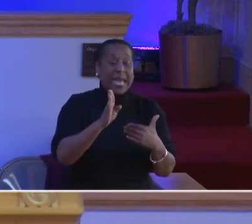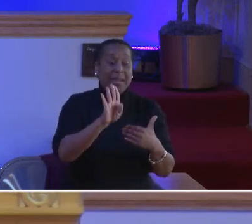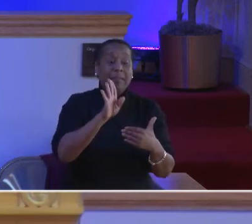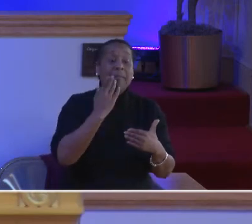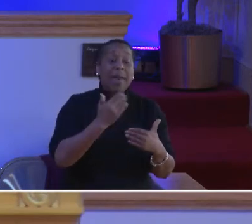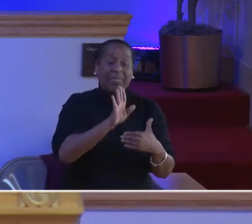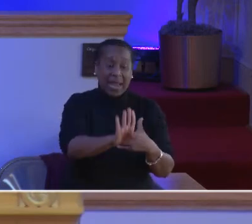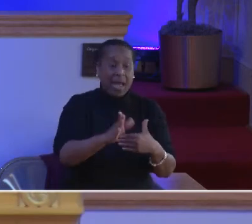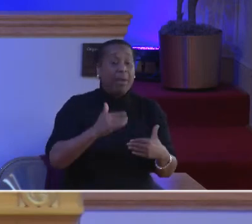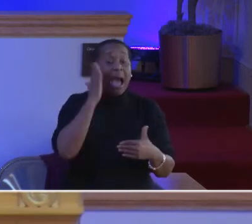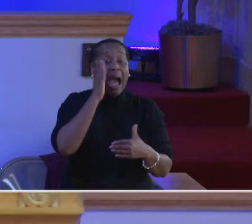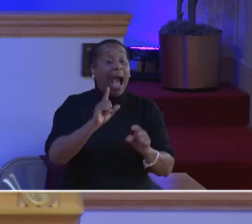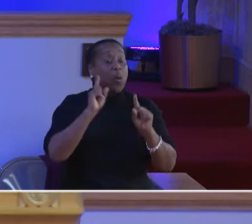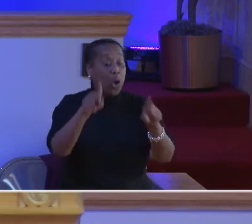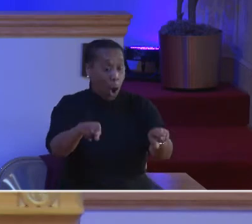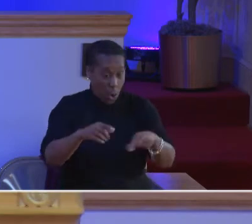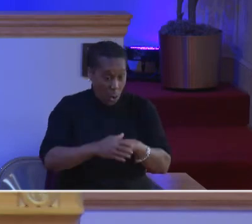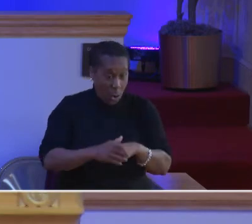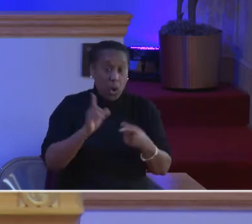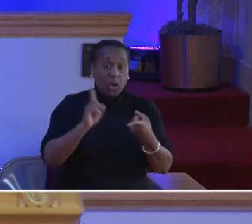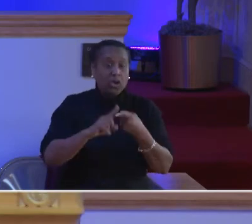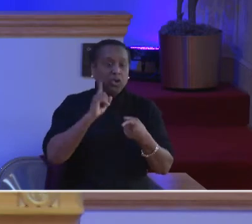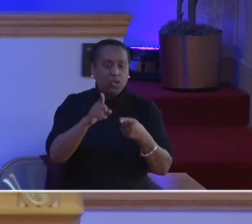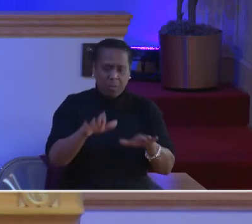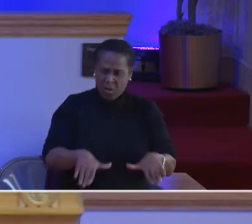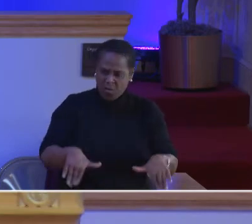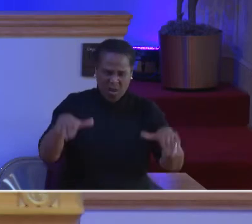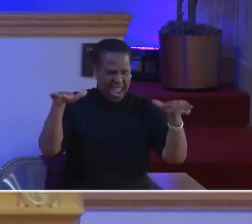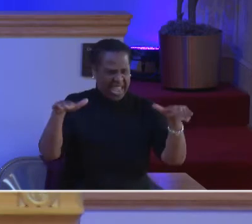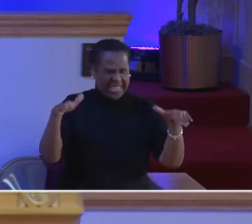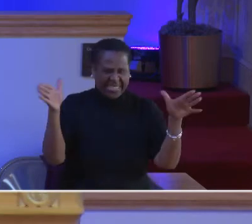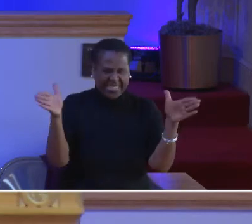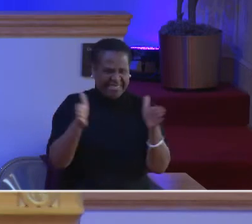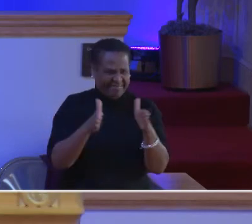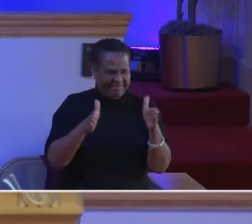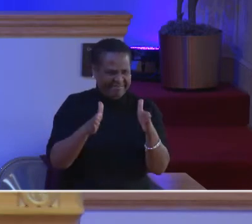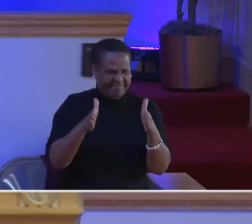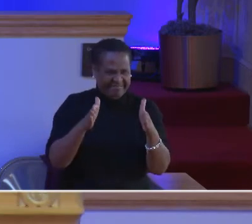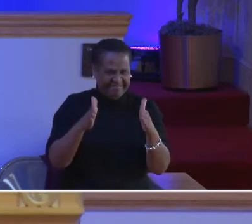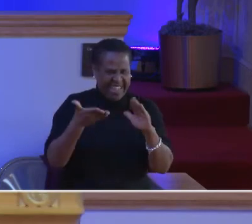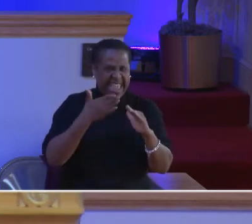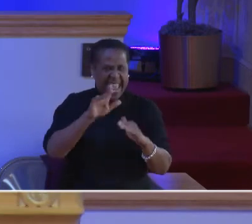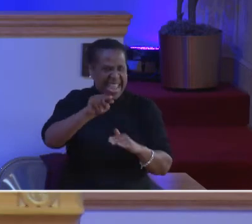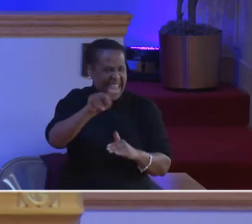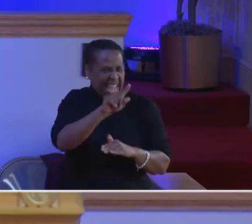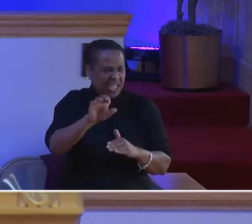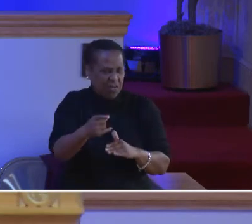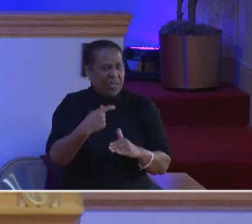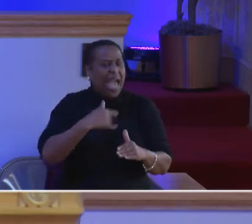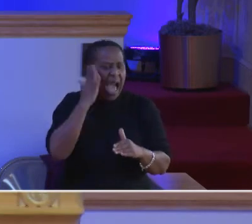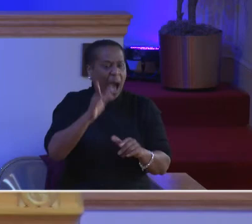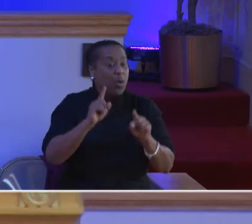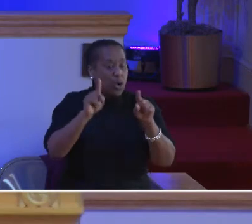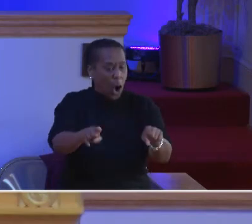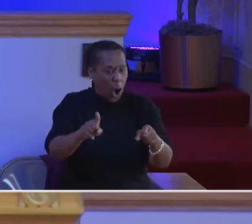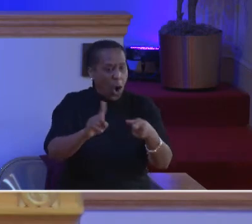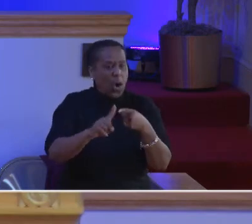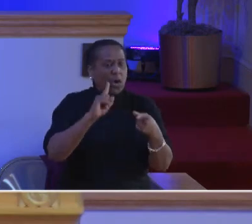Bethlehem's manger. I'll go to be raised in a little backwater province called Nazareth. I'll go to